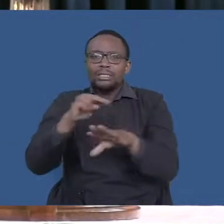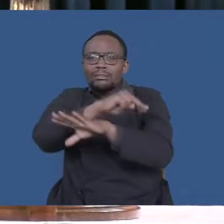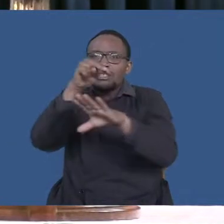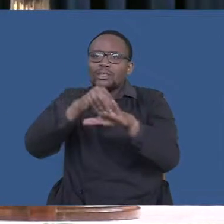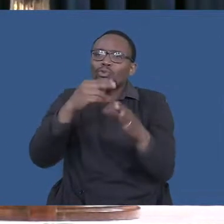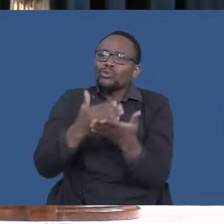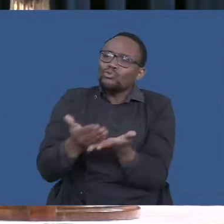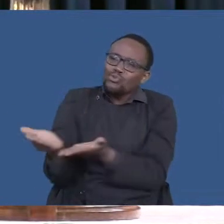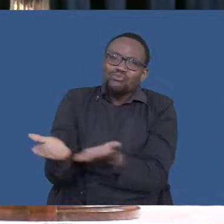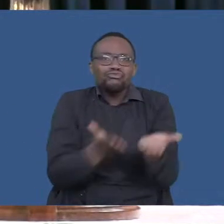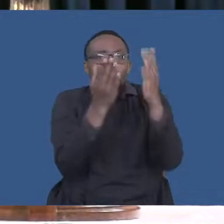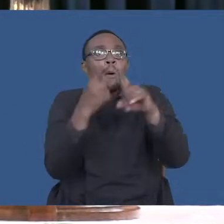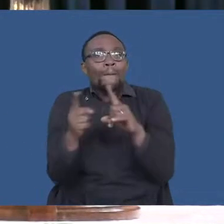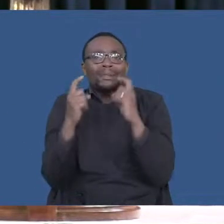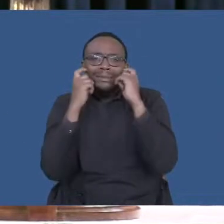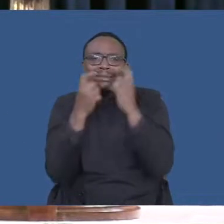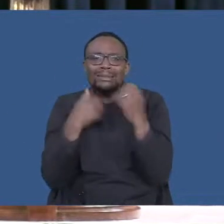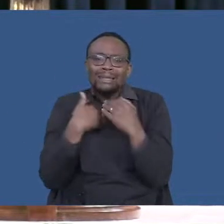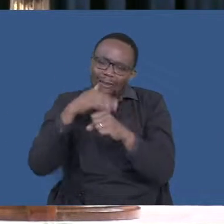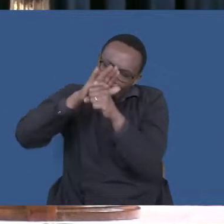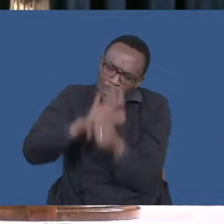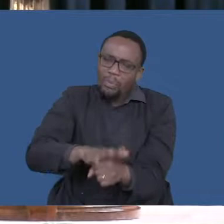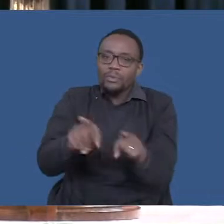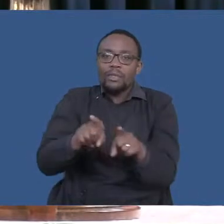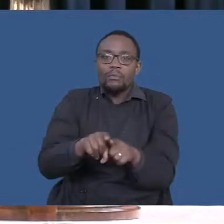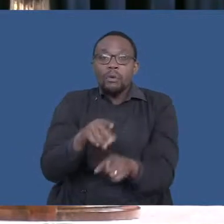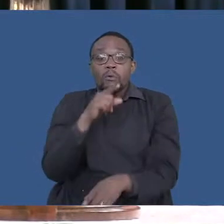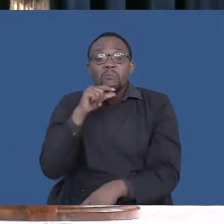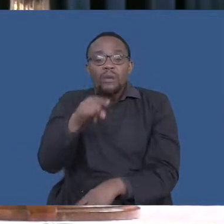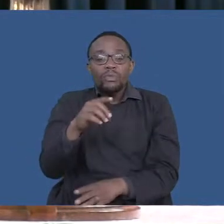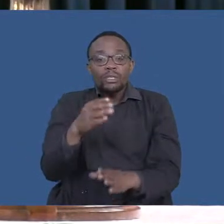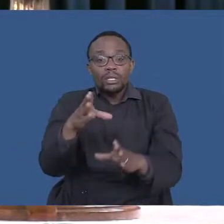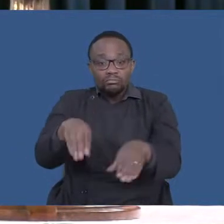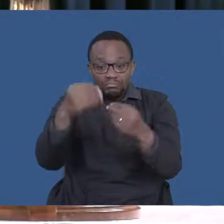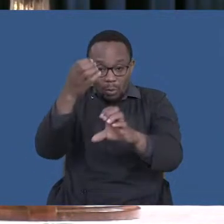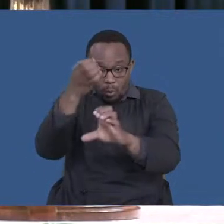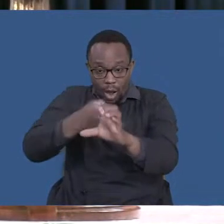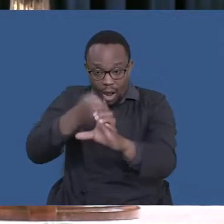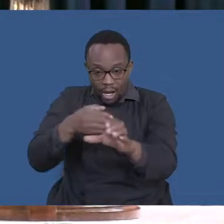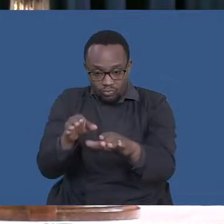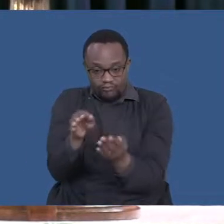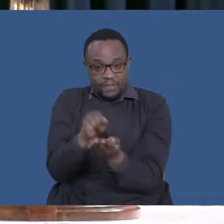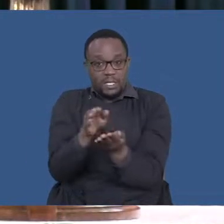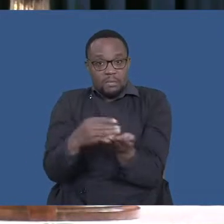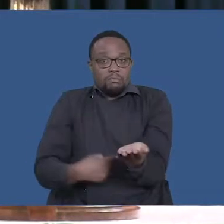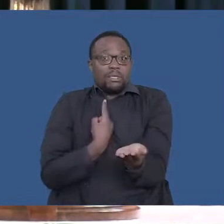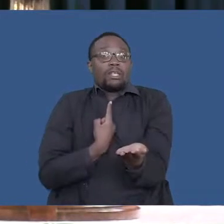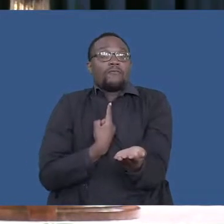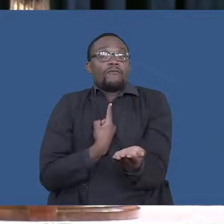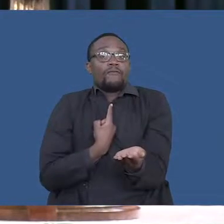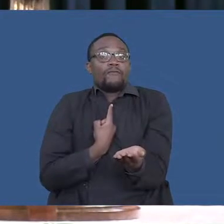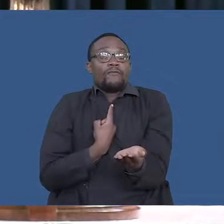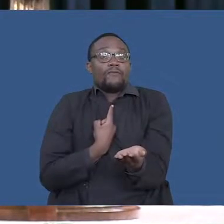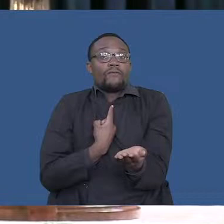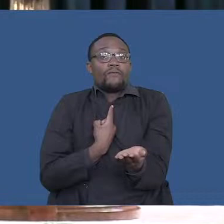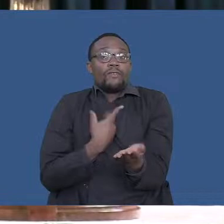actually comes with reproach. And that's what Achan did. He took a forbidden route. He took a forbidden